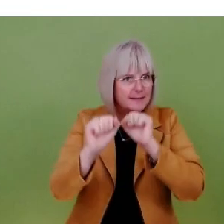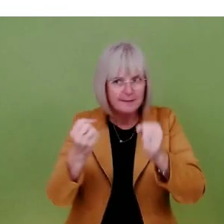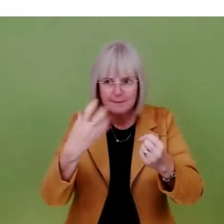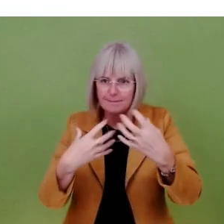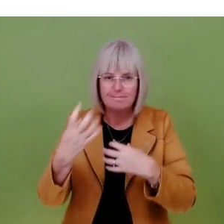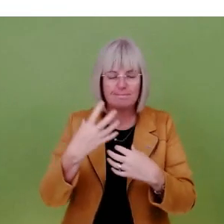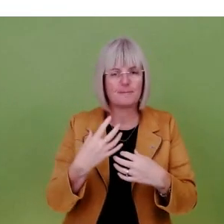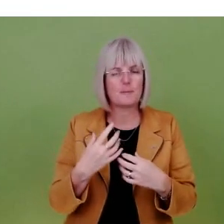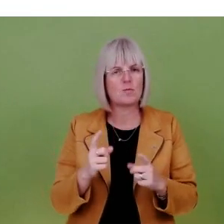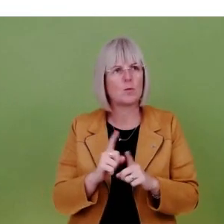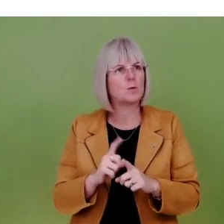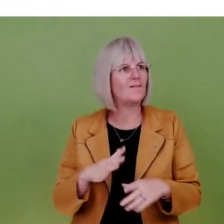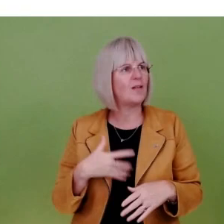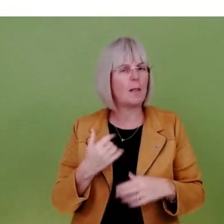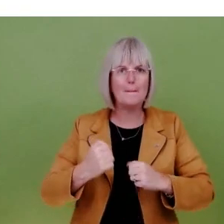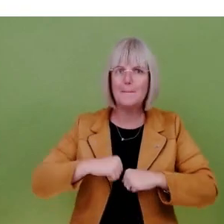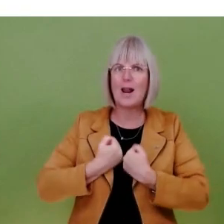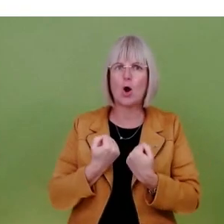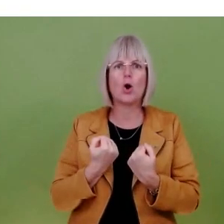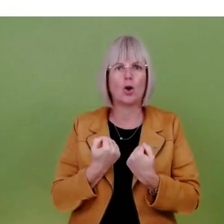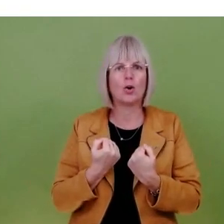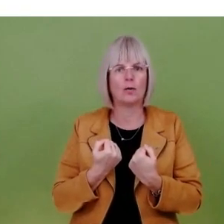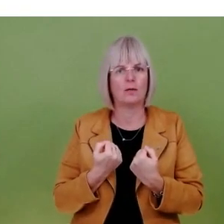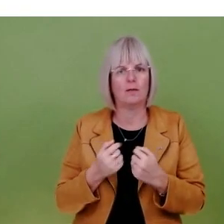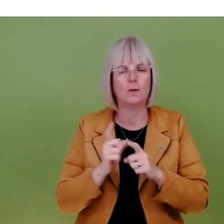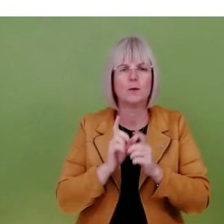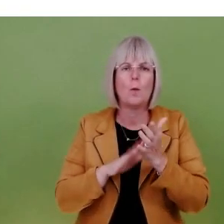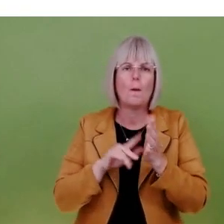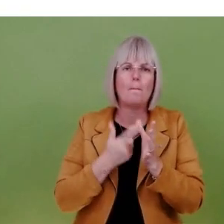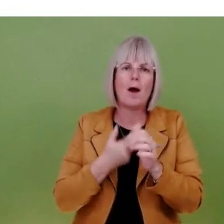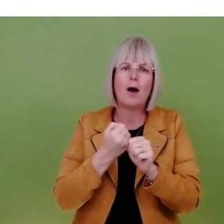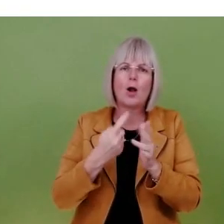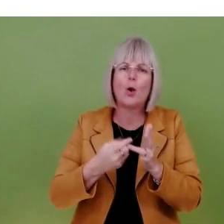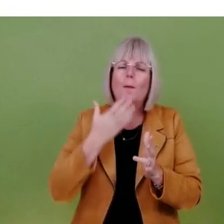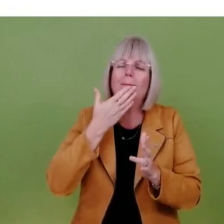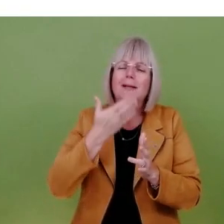feels really, really important. And Margo, please be a broken record. It's really helpful.